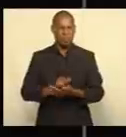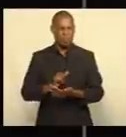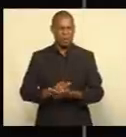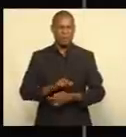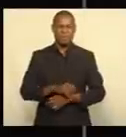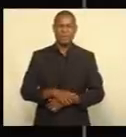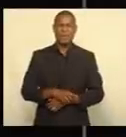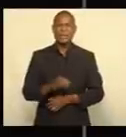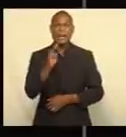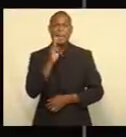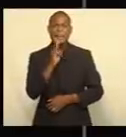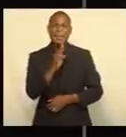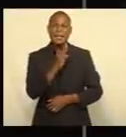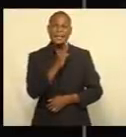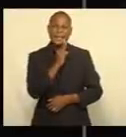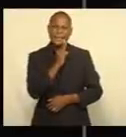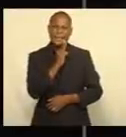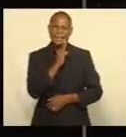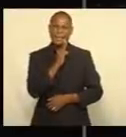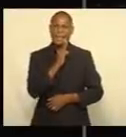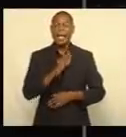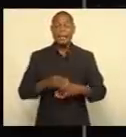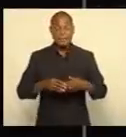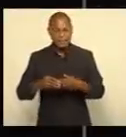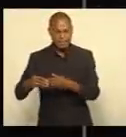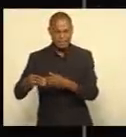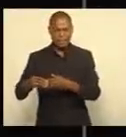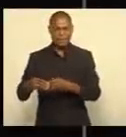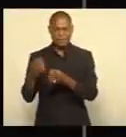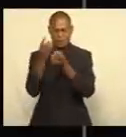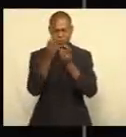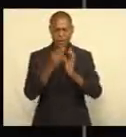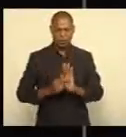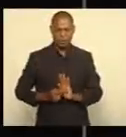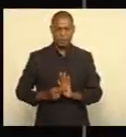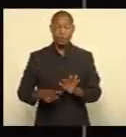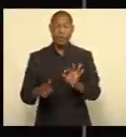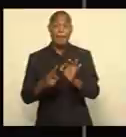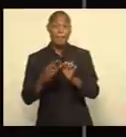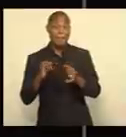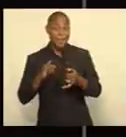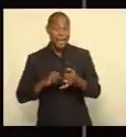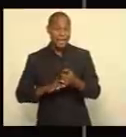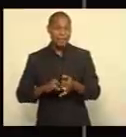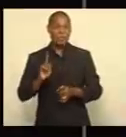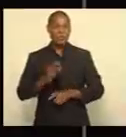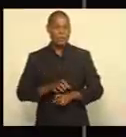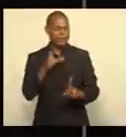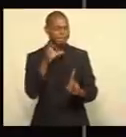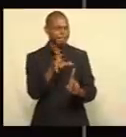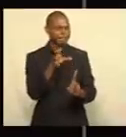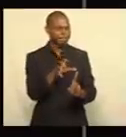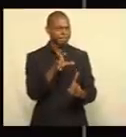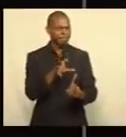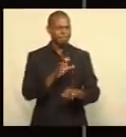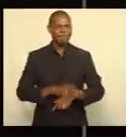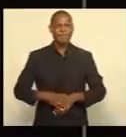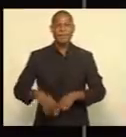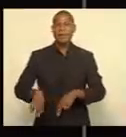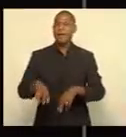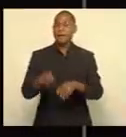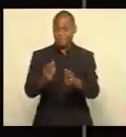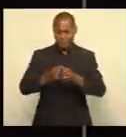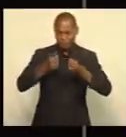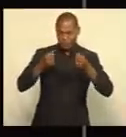publication that may have deadly consequences. The Permanent Secretary for Health has blasted the Fiji Times for the irresponsible headline, saying